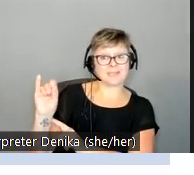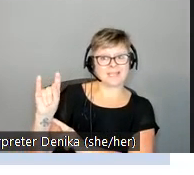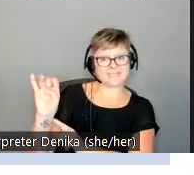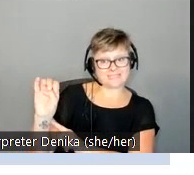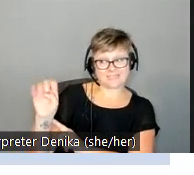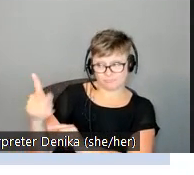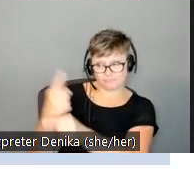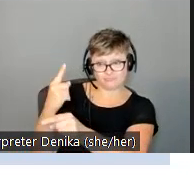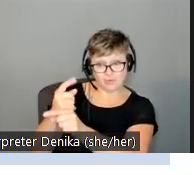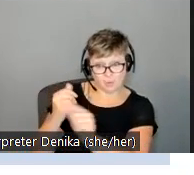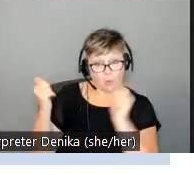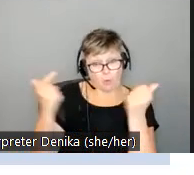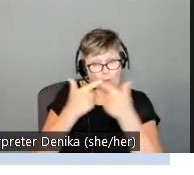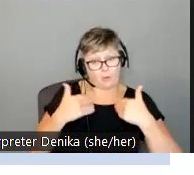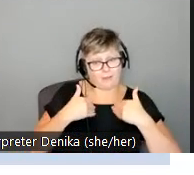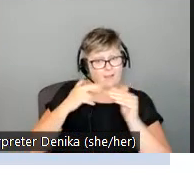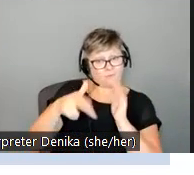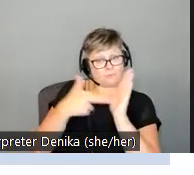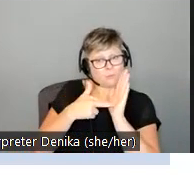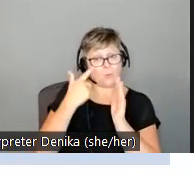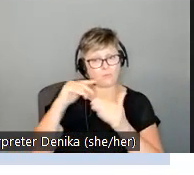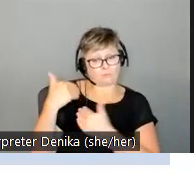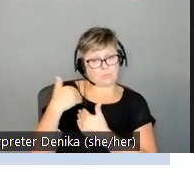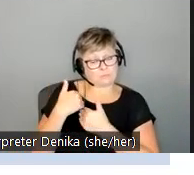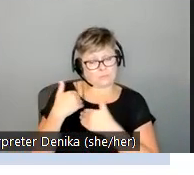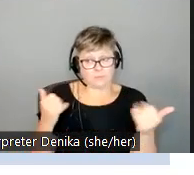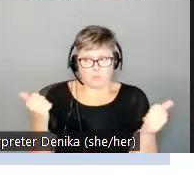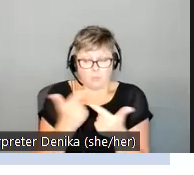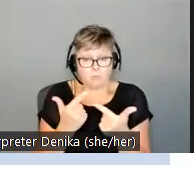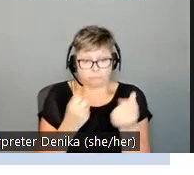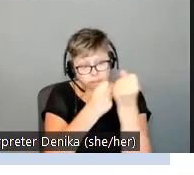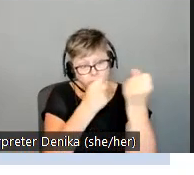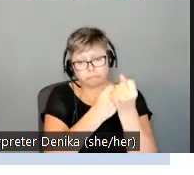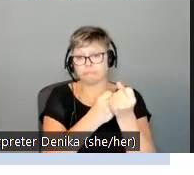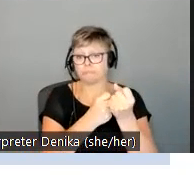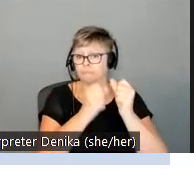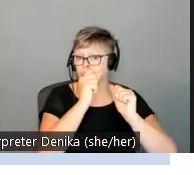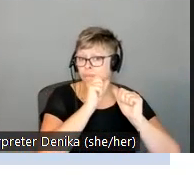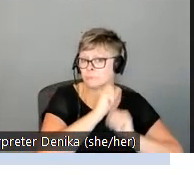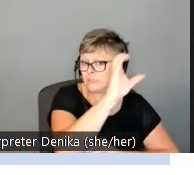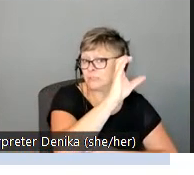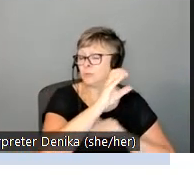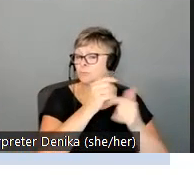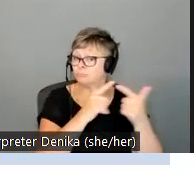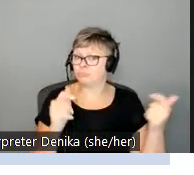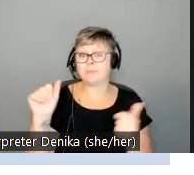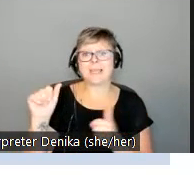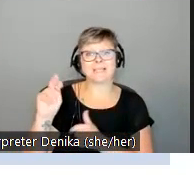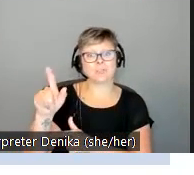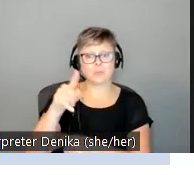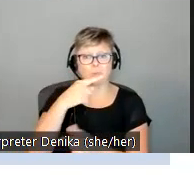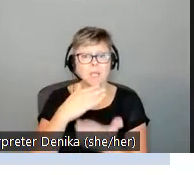a role that we can play in terms of supporting older adults and taking that on as a leadership. I know, Angel, you've talked about that in terms